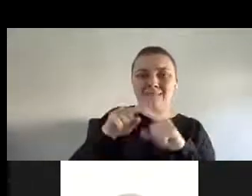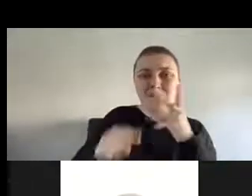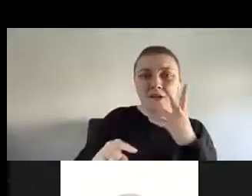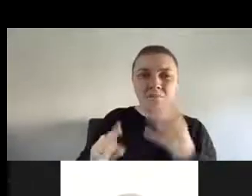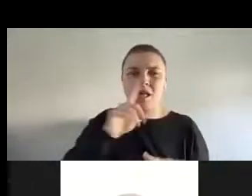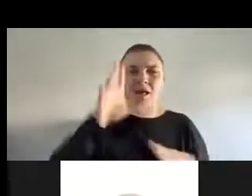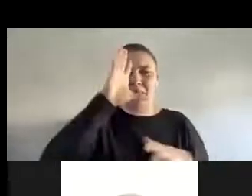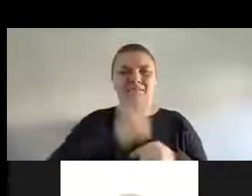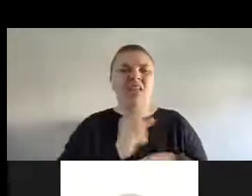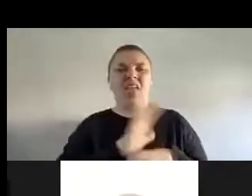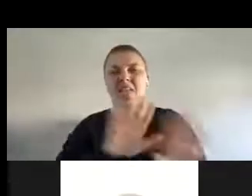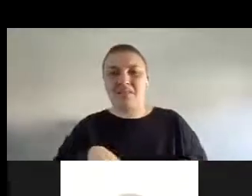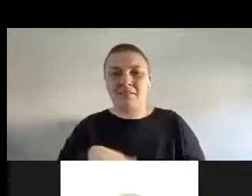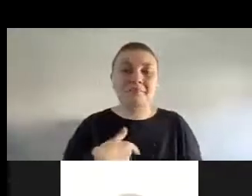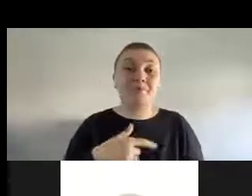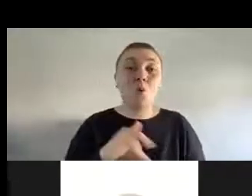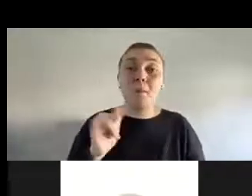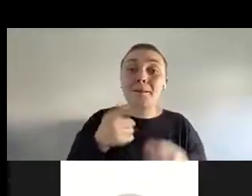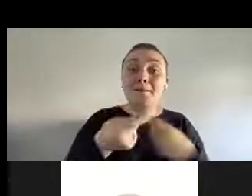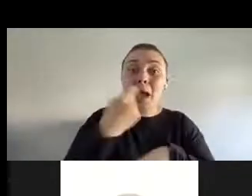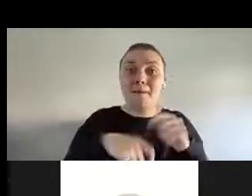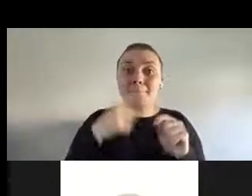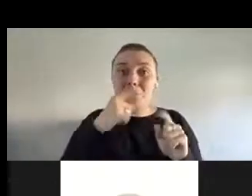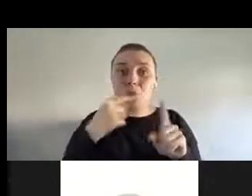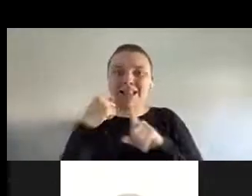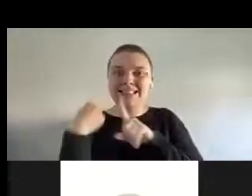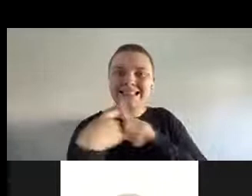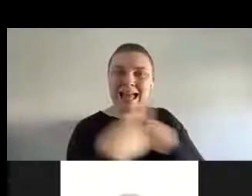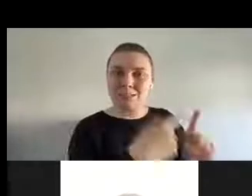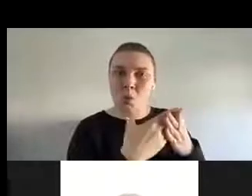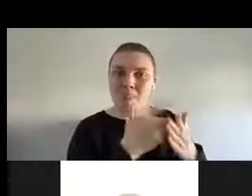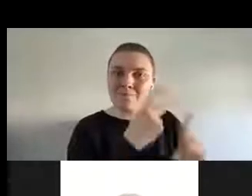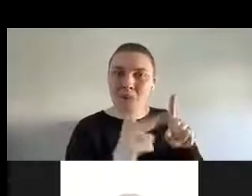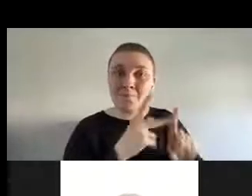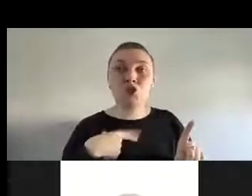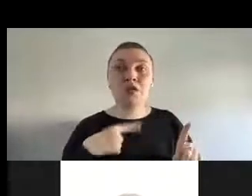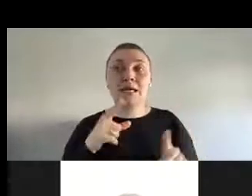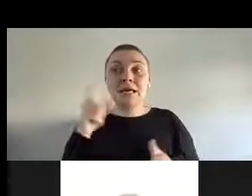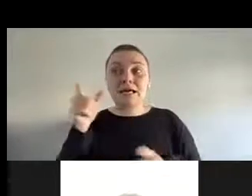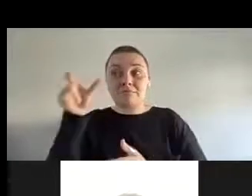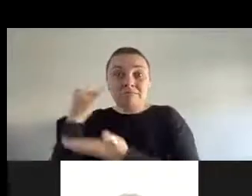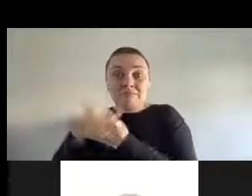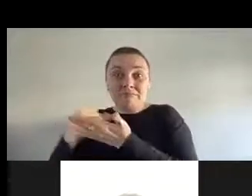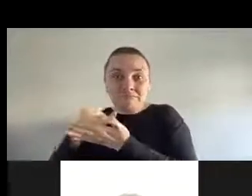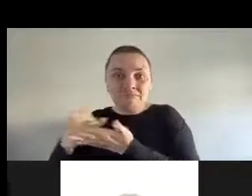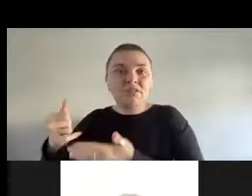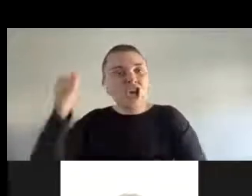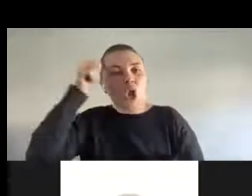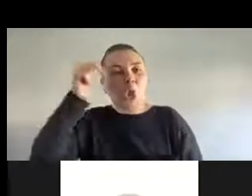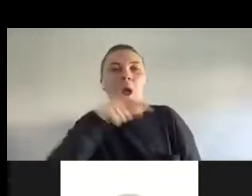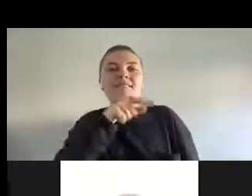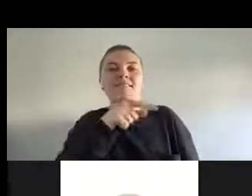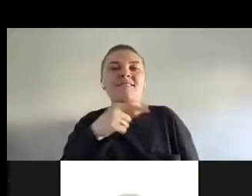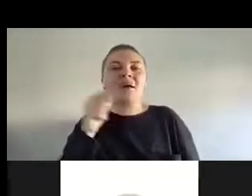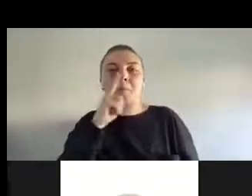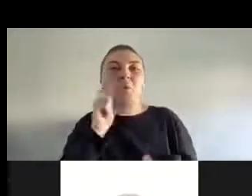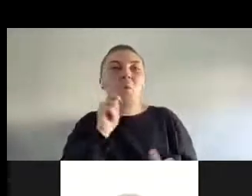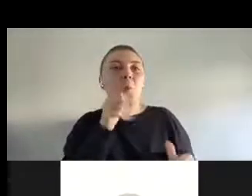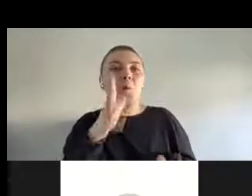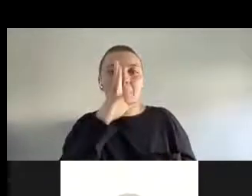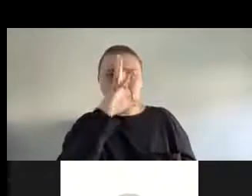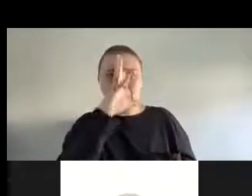might make them the target of violence because perpetrators are aware of this stereotype existing.